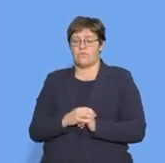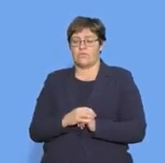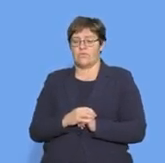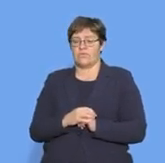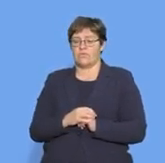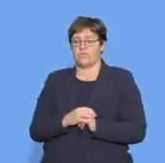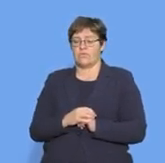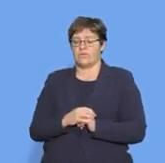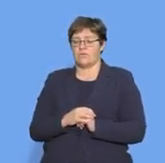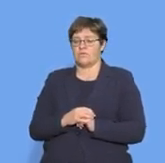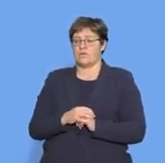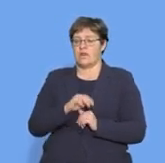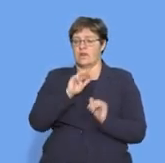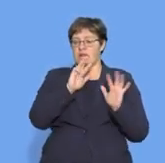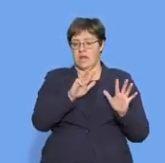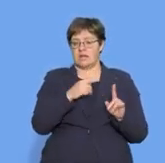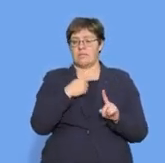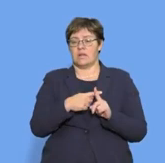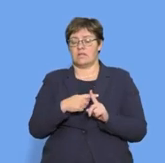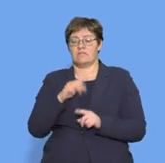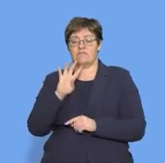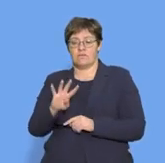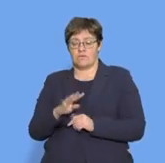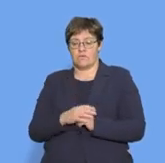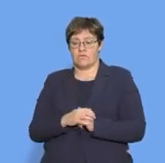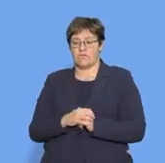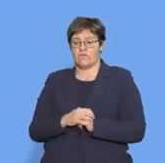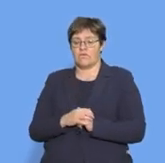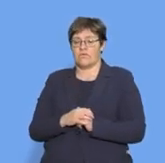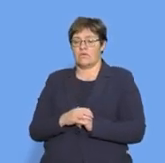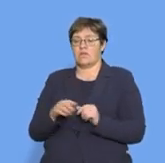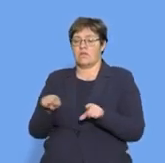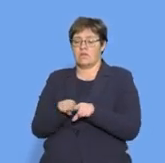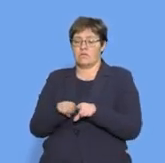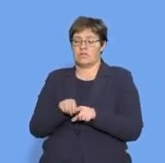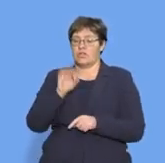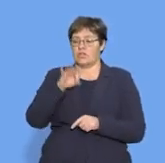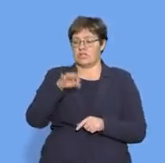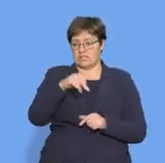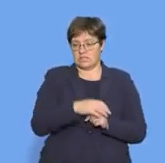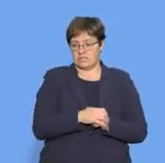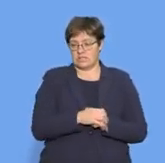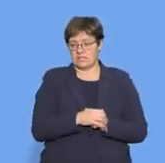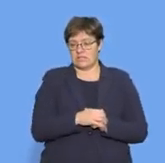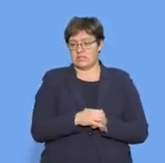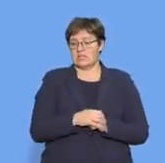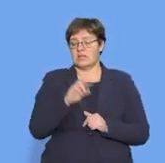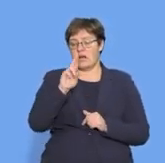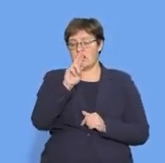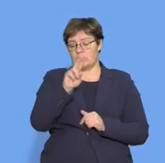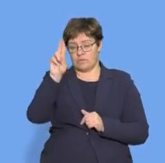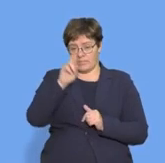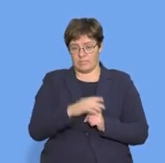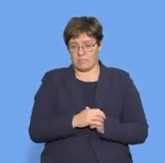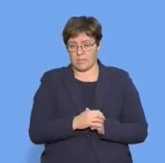that means it's 9 plus 4, which will be 13, and that is equals to